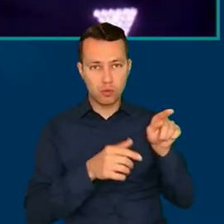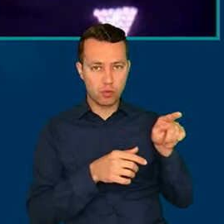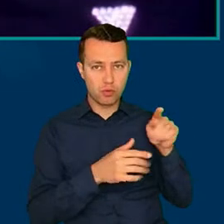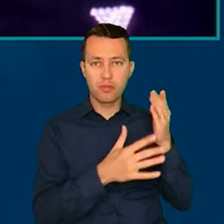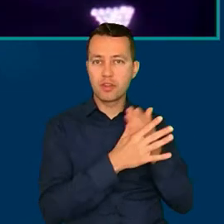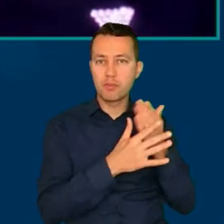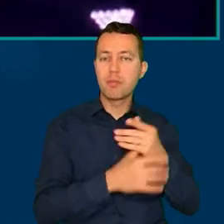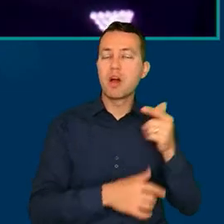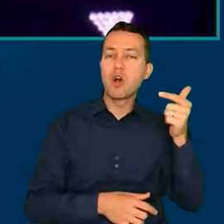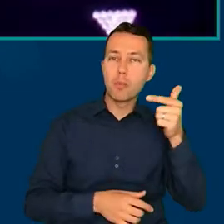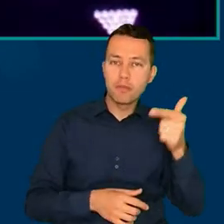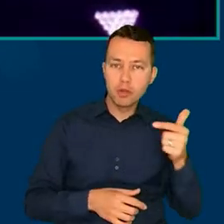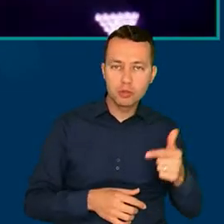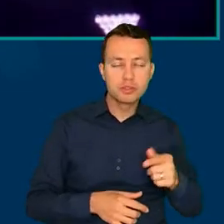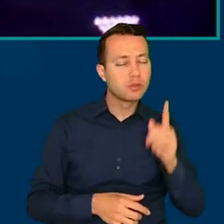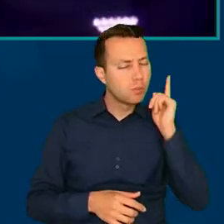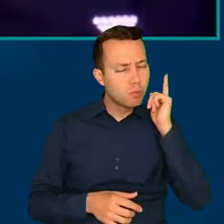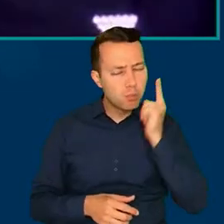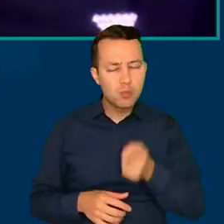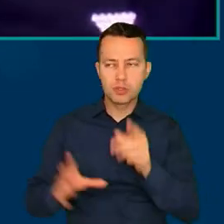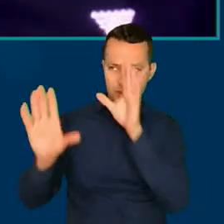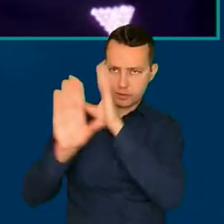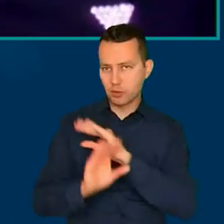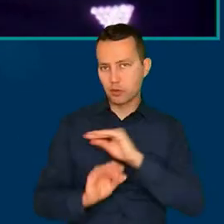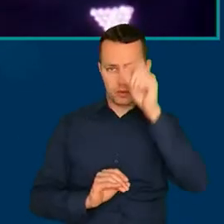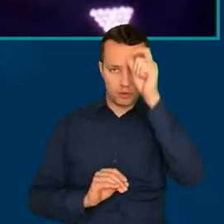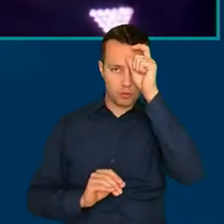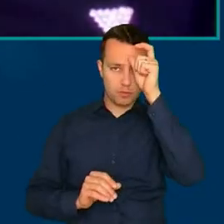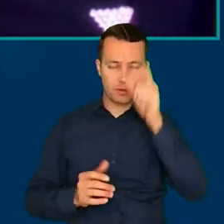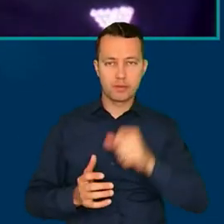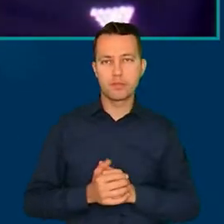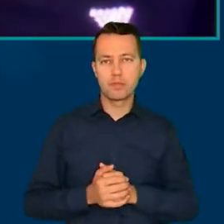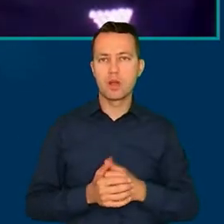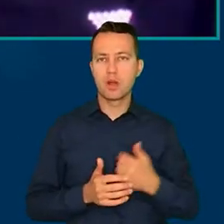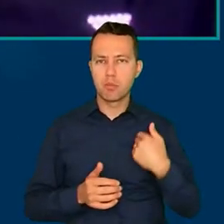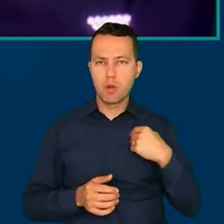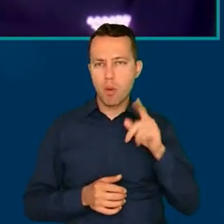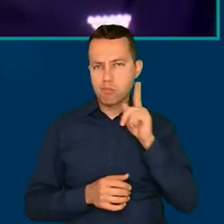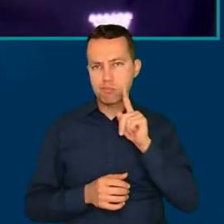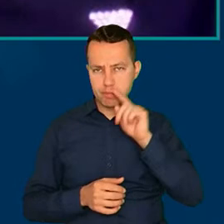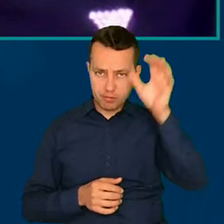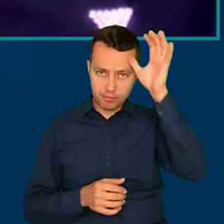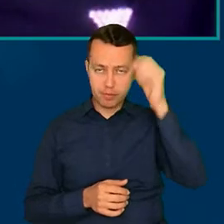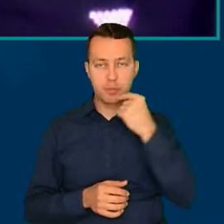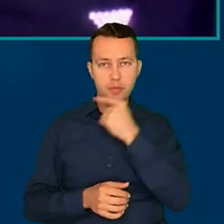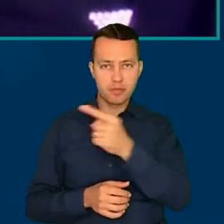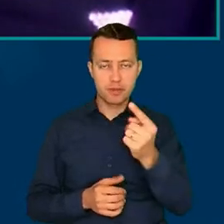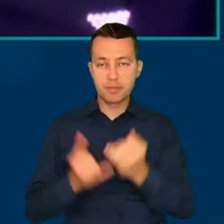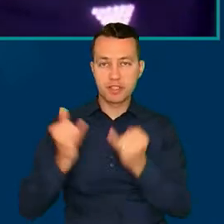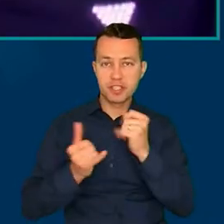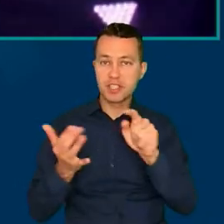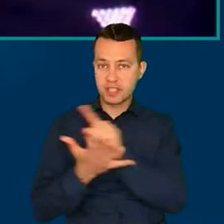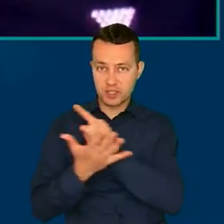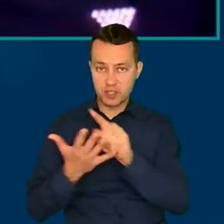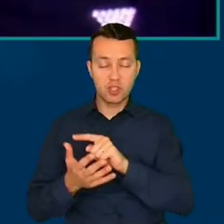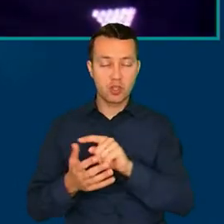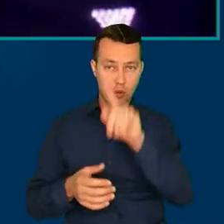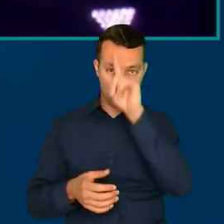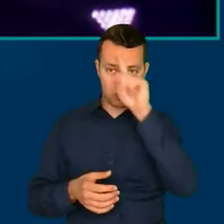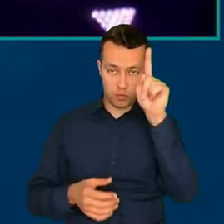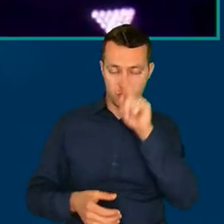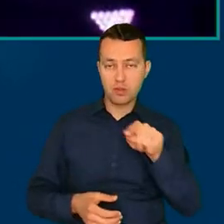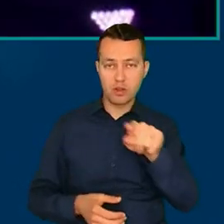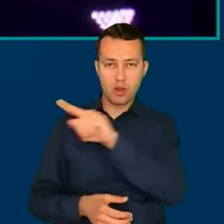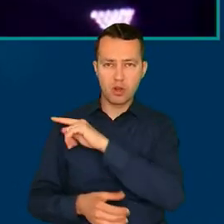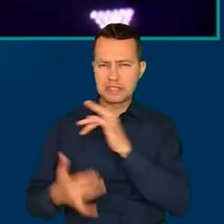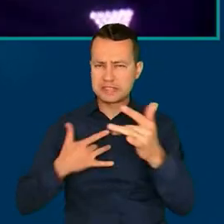and companies need to ensure that the rights are respected. But as Grzegorz mentioned, the bigger the risk